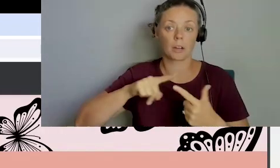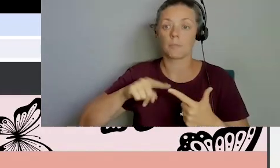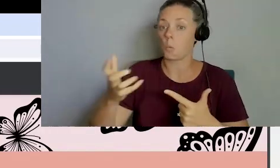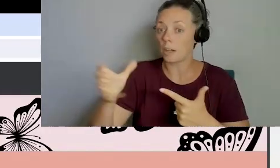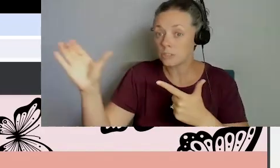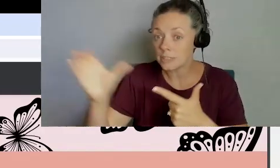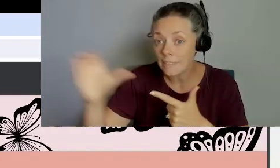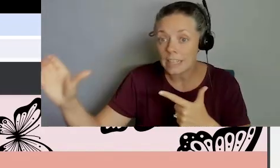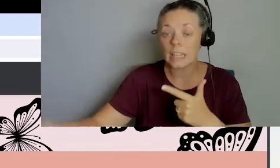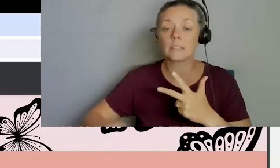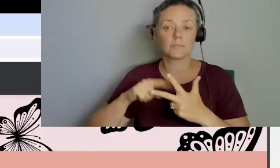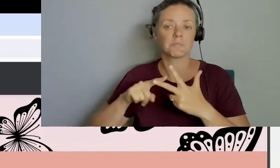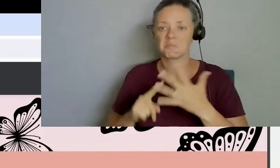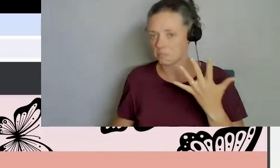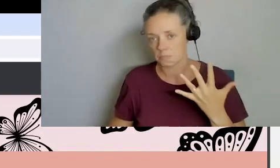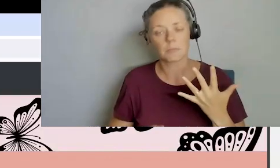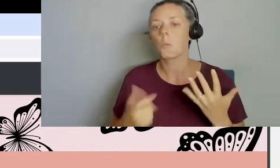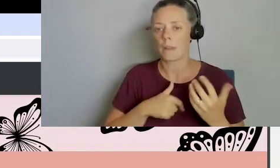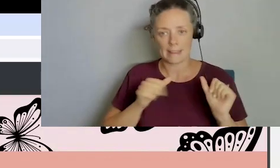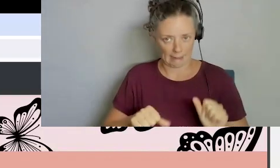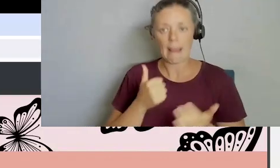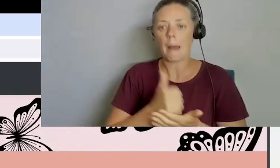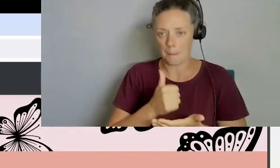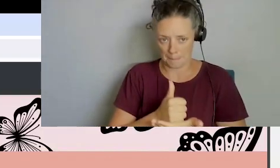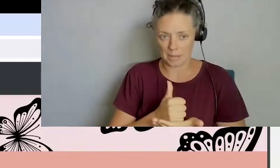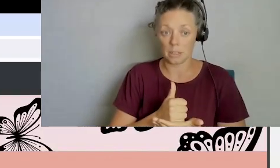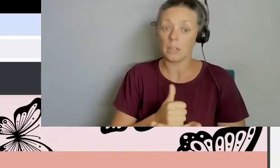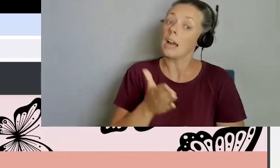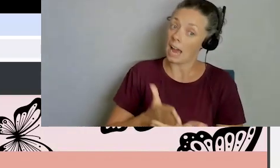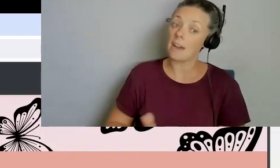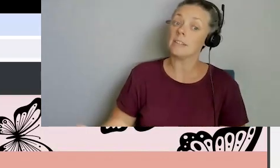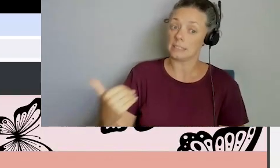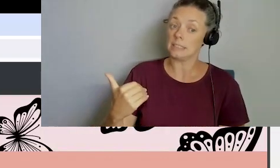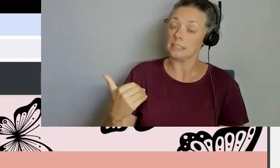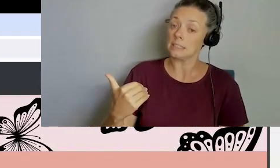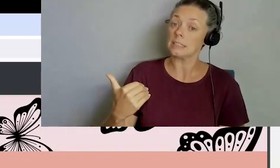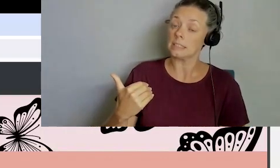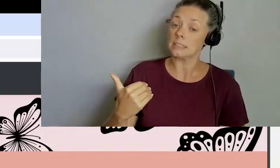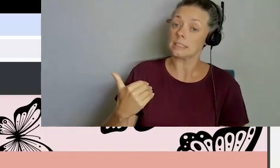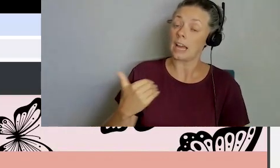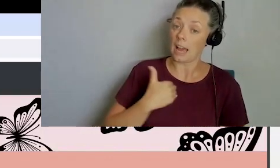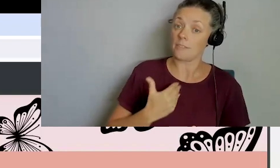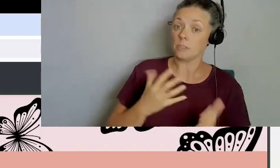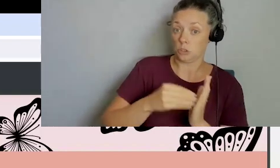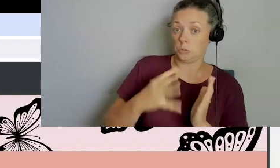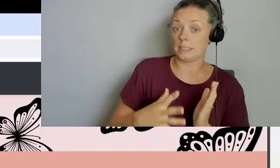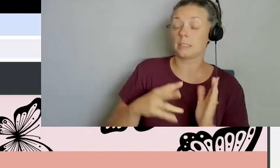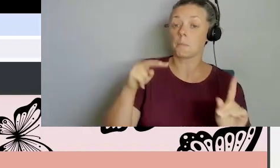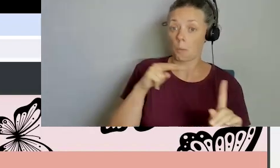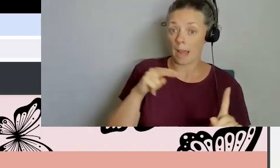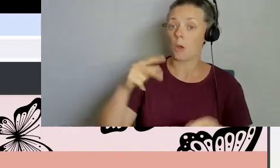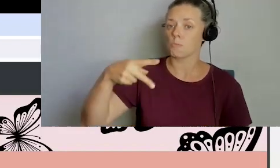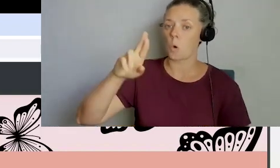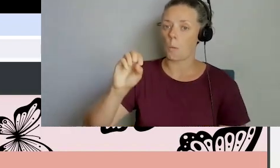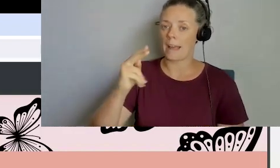we help them with that. We also have students who are on probation in this qualification. We help them with the process of the steps that they need